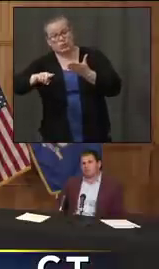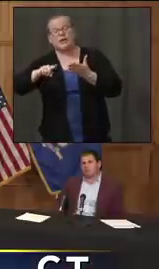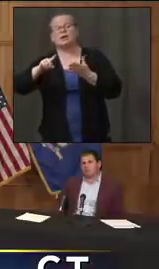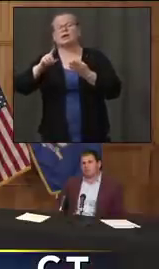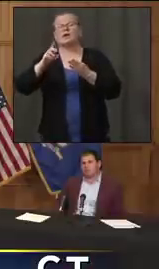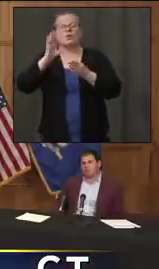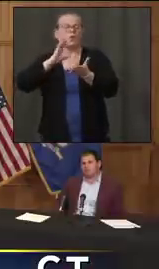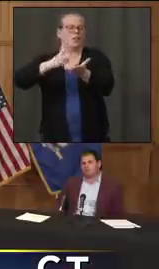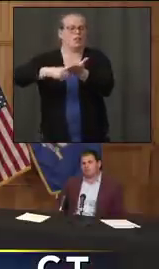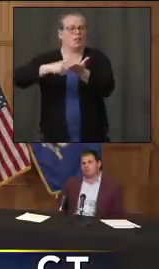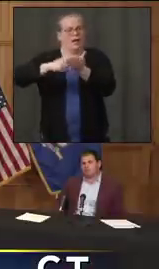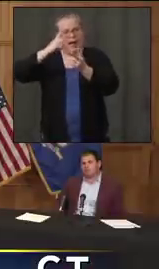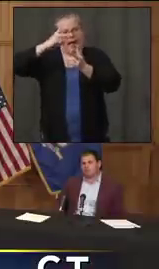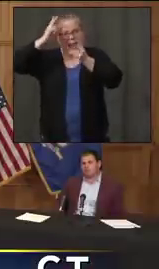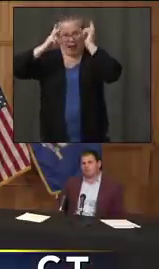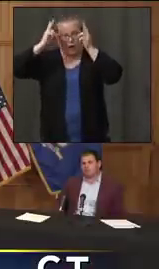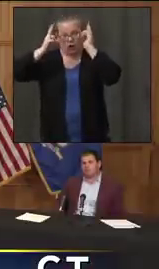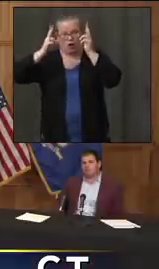News 12 Connecticut.